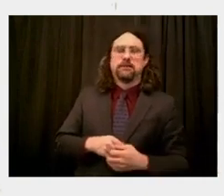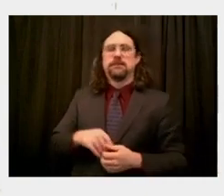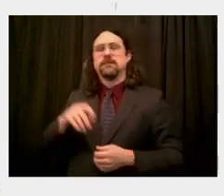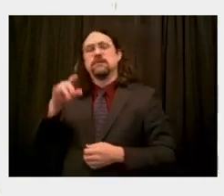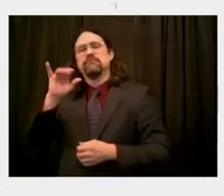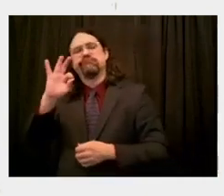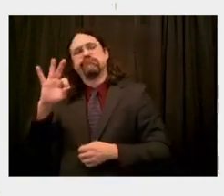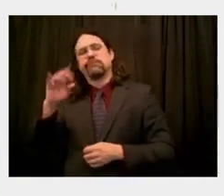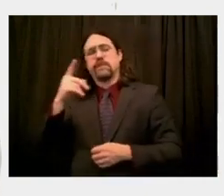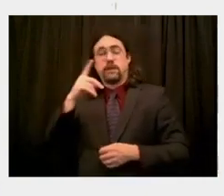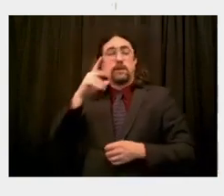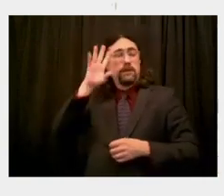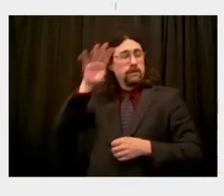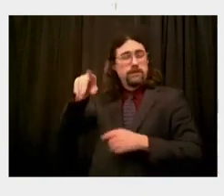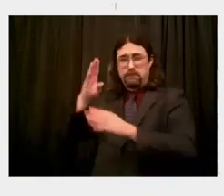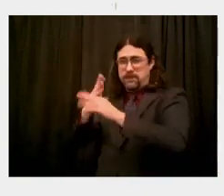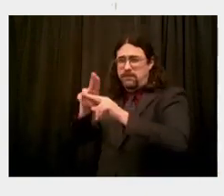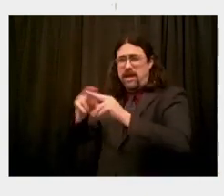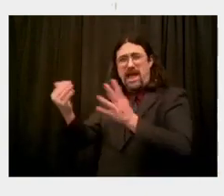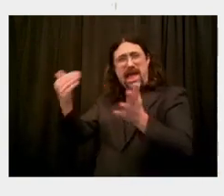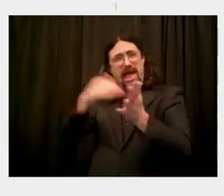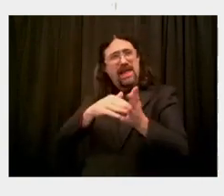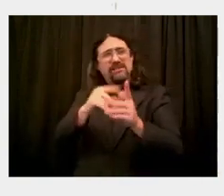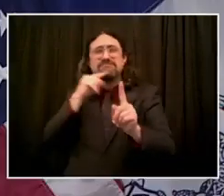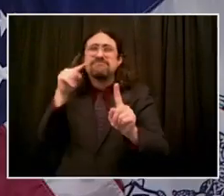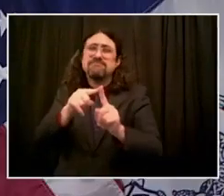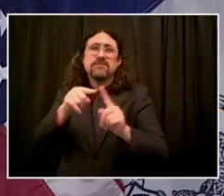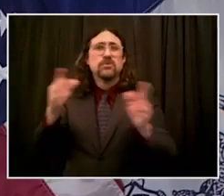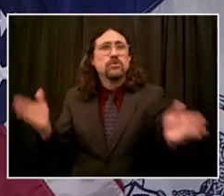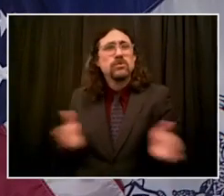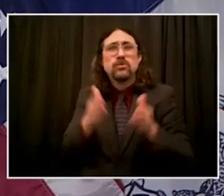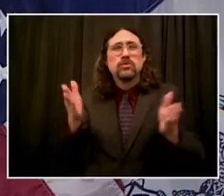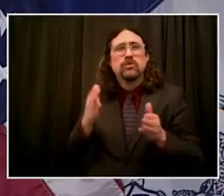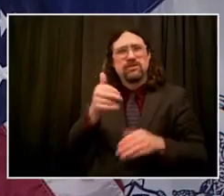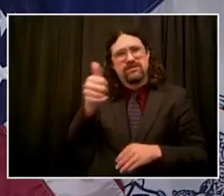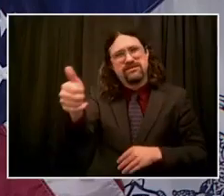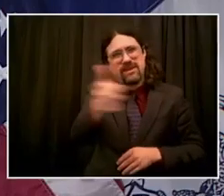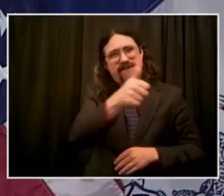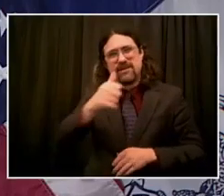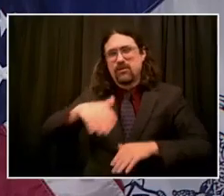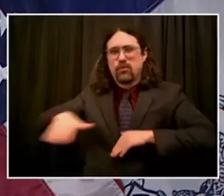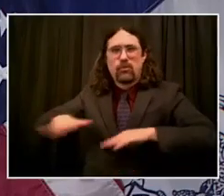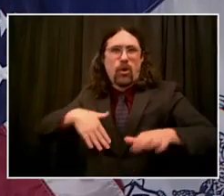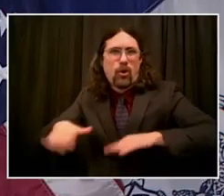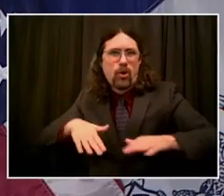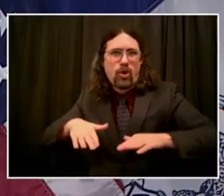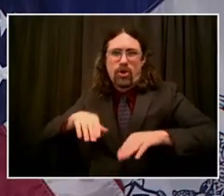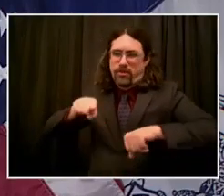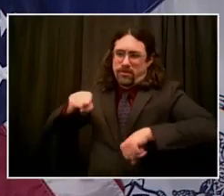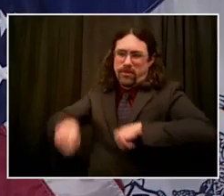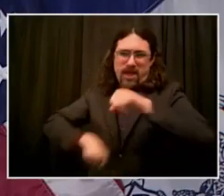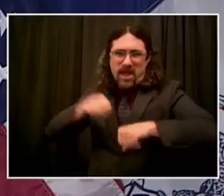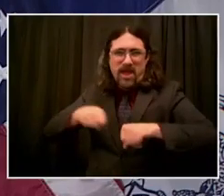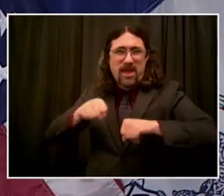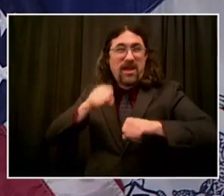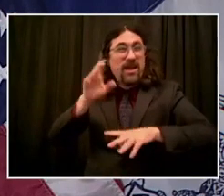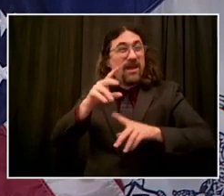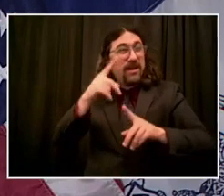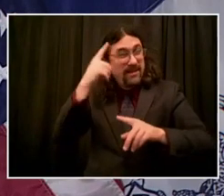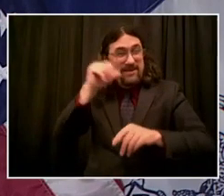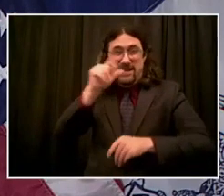New Yorkers have gone through and the challenges people have faced. And I've said, you know, as the city of New